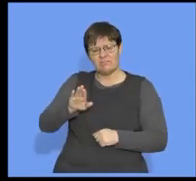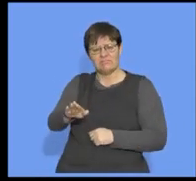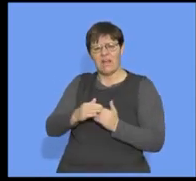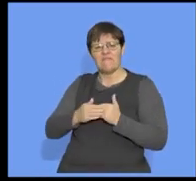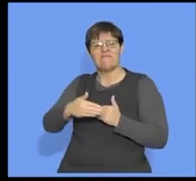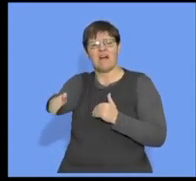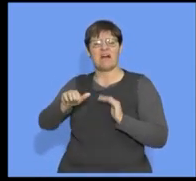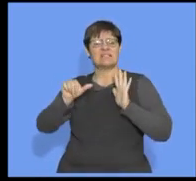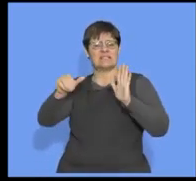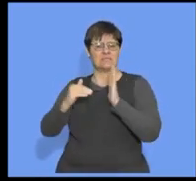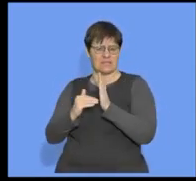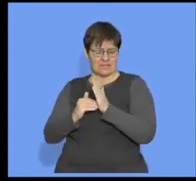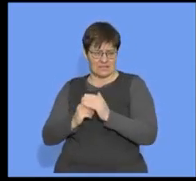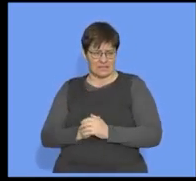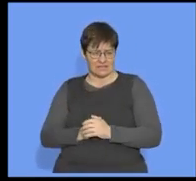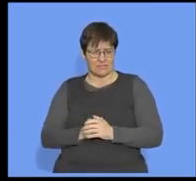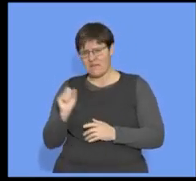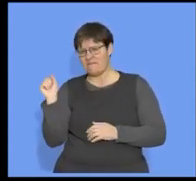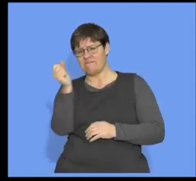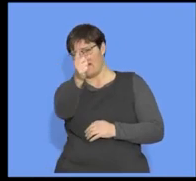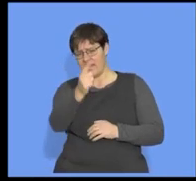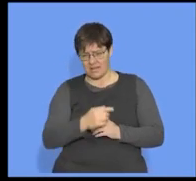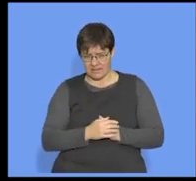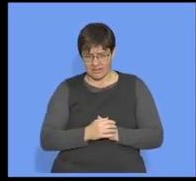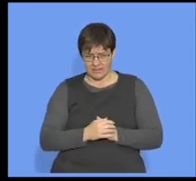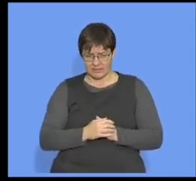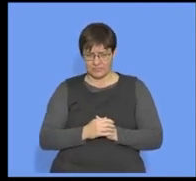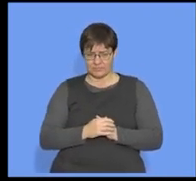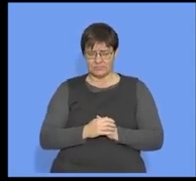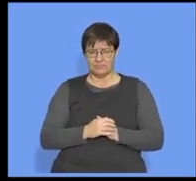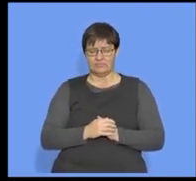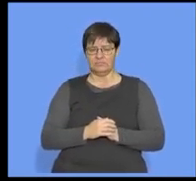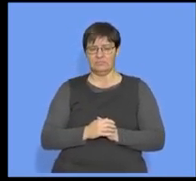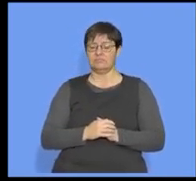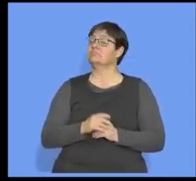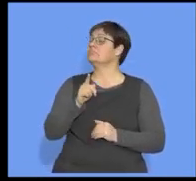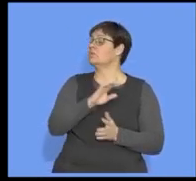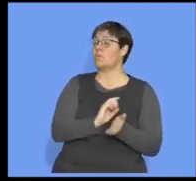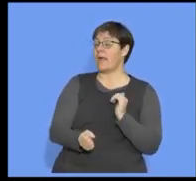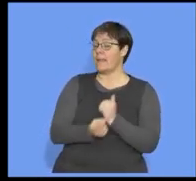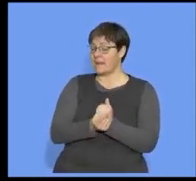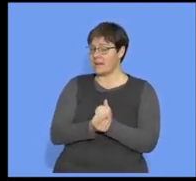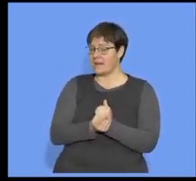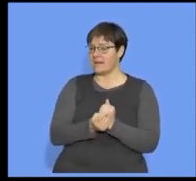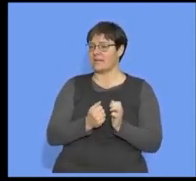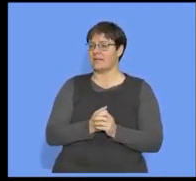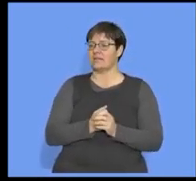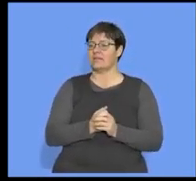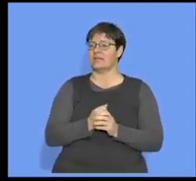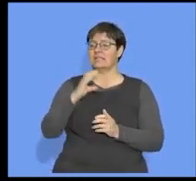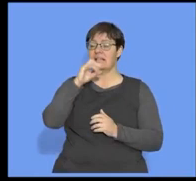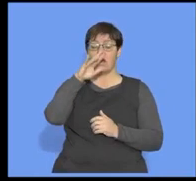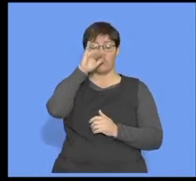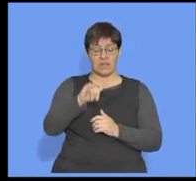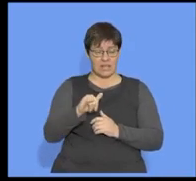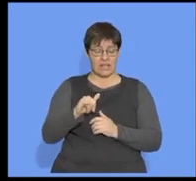about distance vision, more than 6 meters away? What will happen to the ciliary muscles?